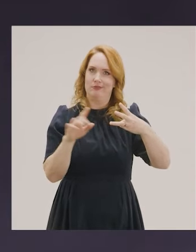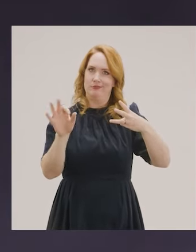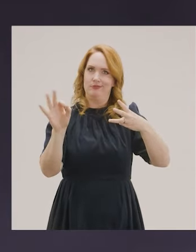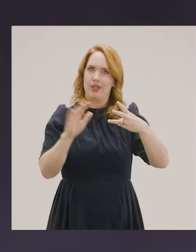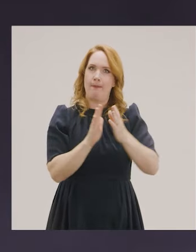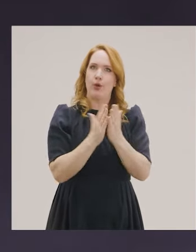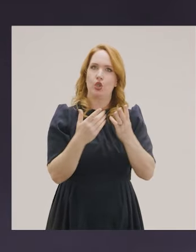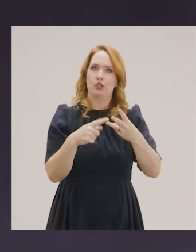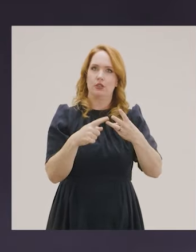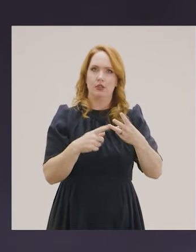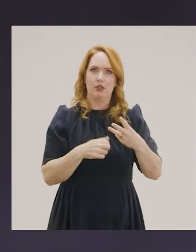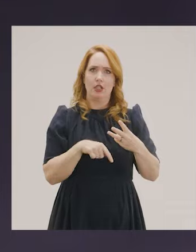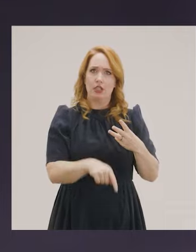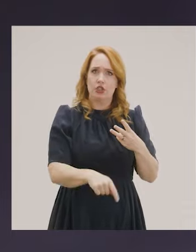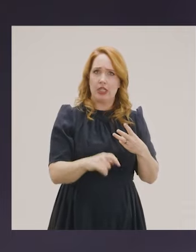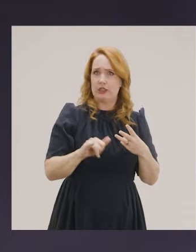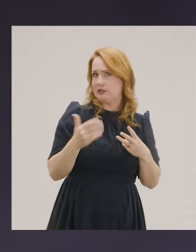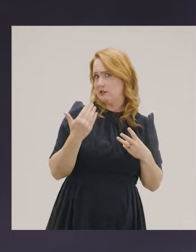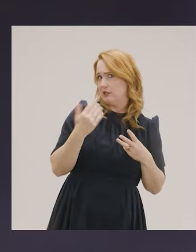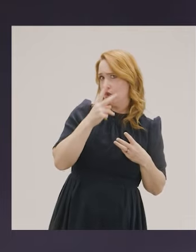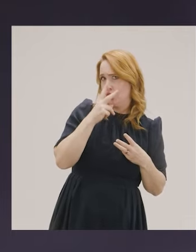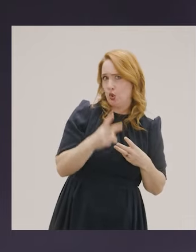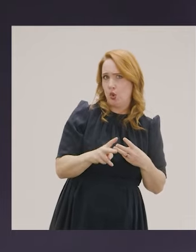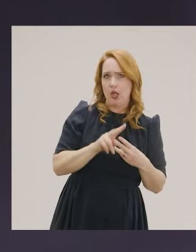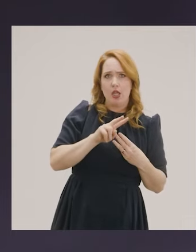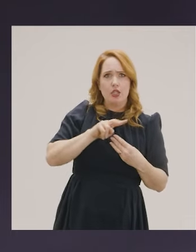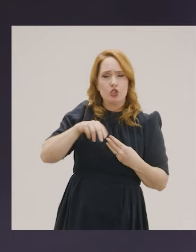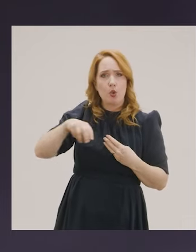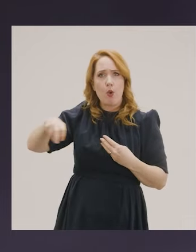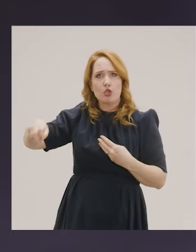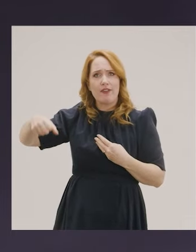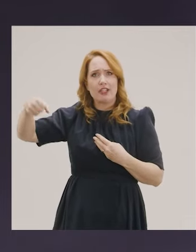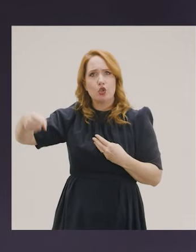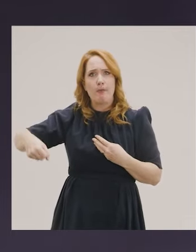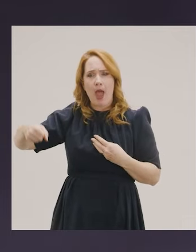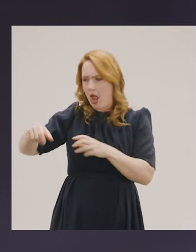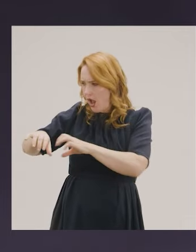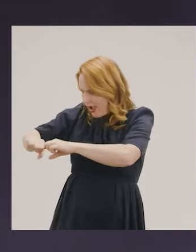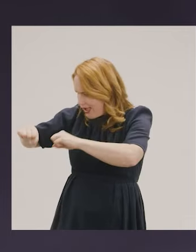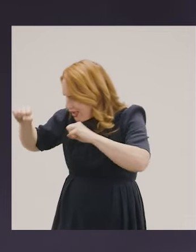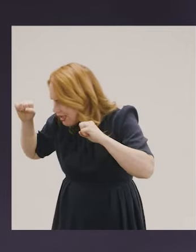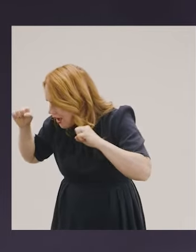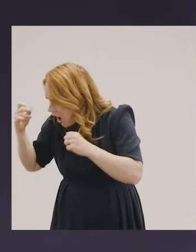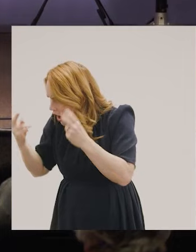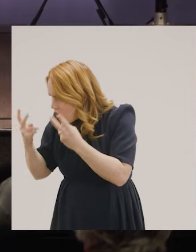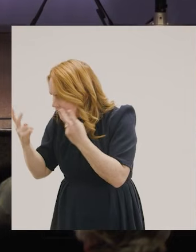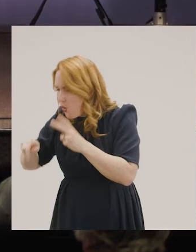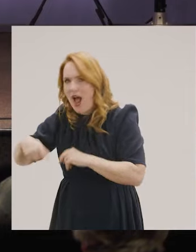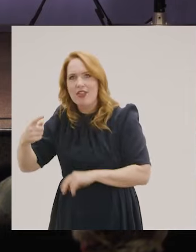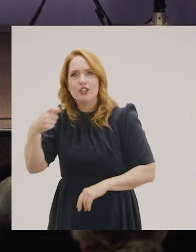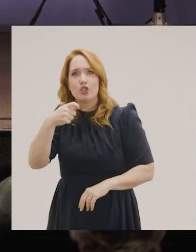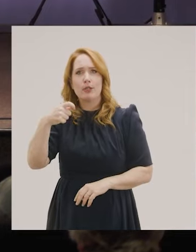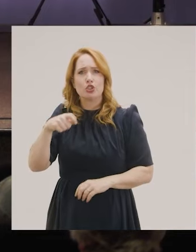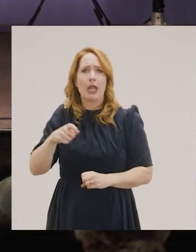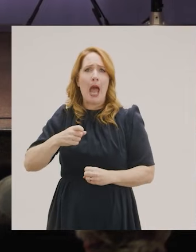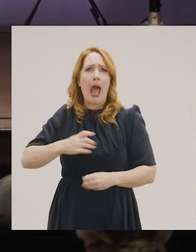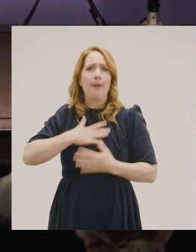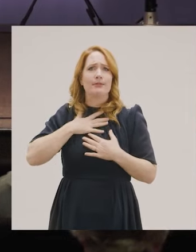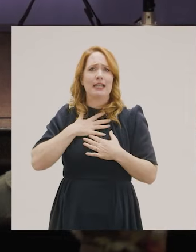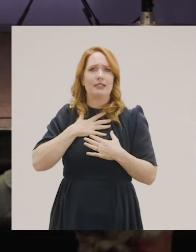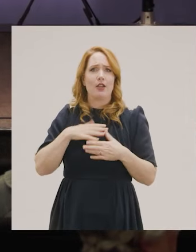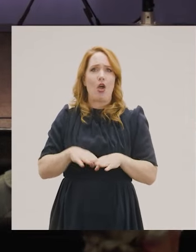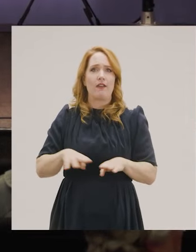and one didn't. And this little girl, she's just turned two, she went over to the bag where I was and looked inside to see if there was another toothbrush.